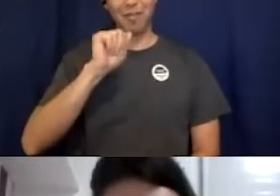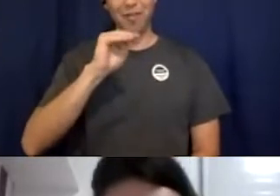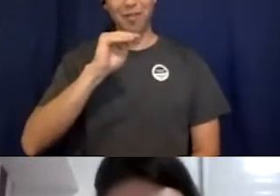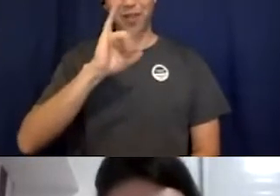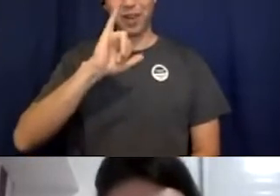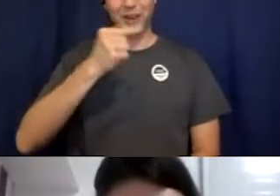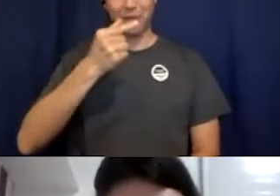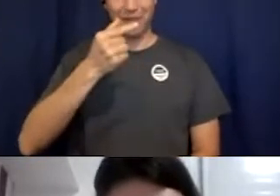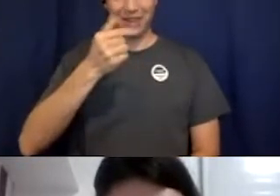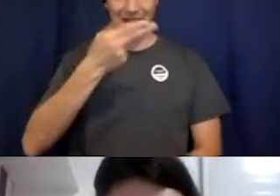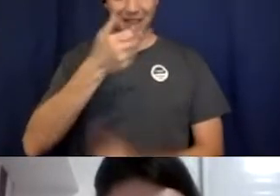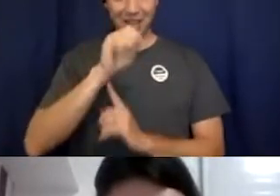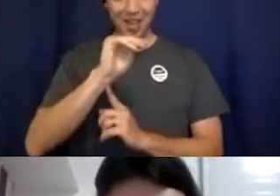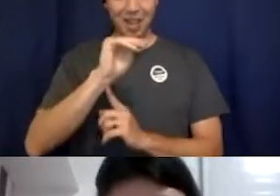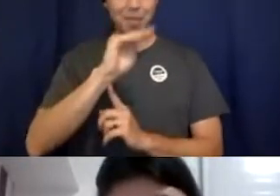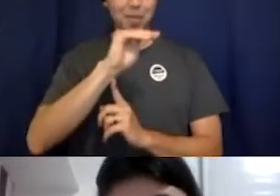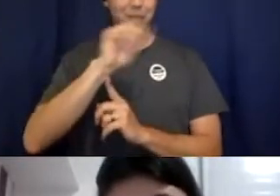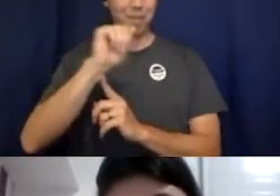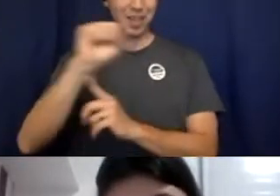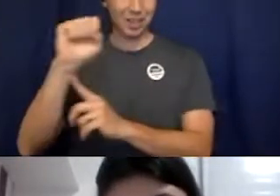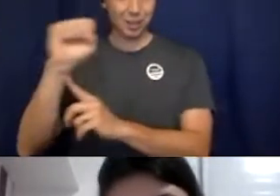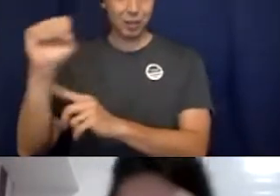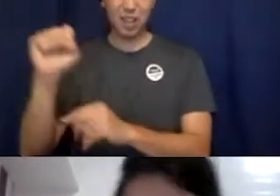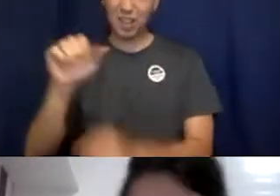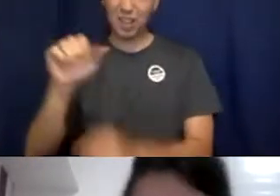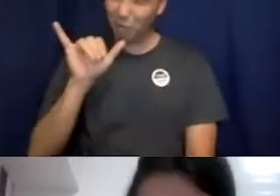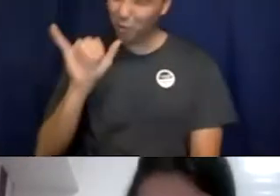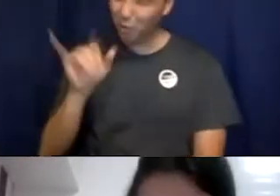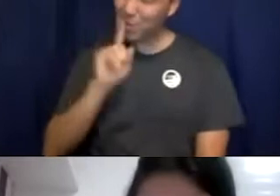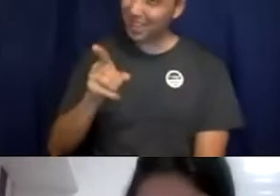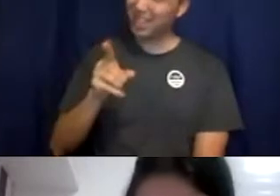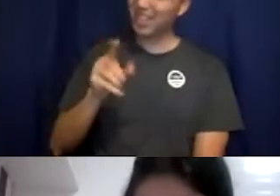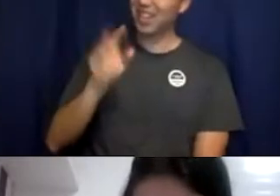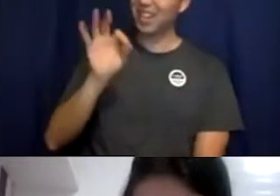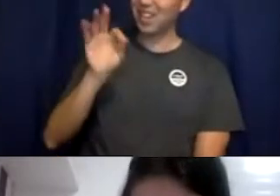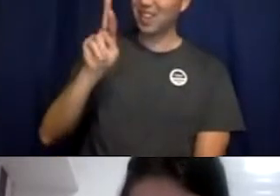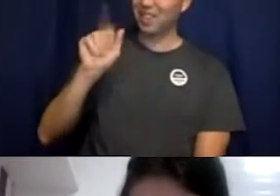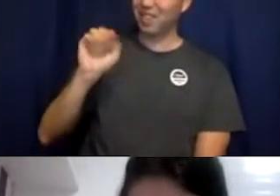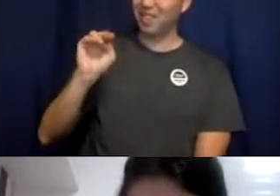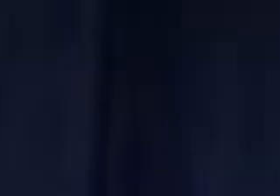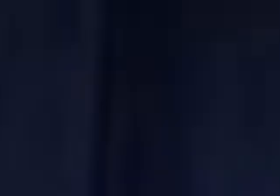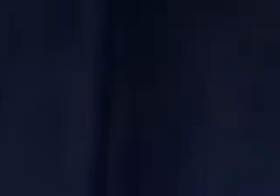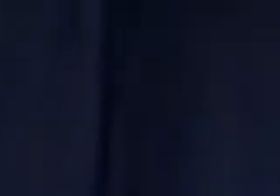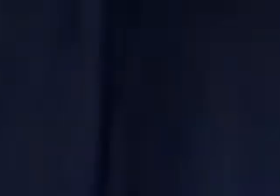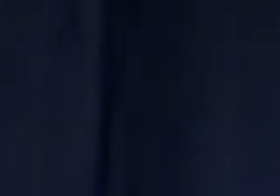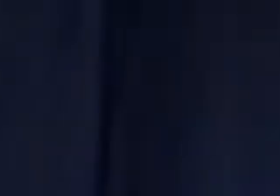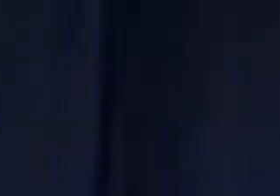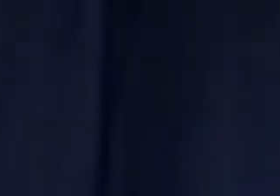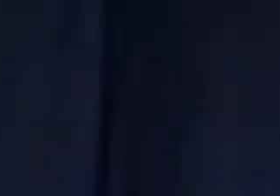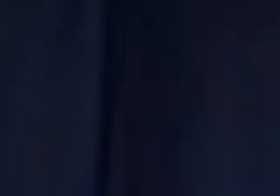the bathroom wall. Wow, that is a hard thing to lose to. It is, yeah.